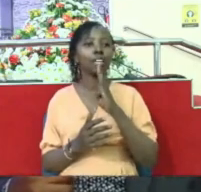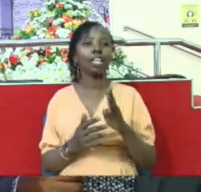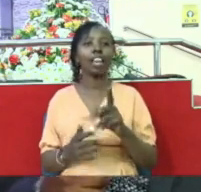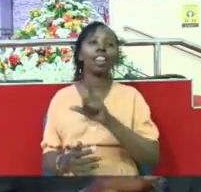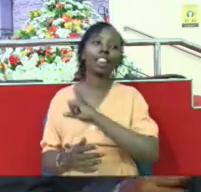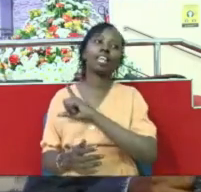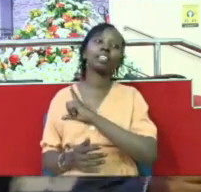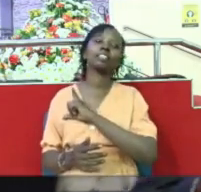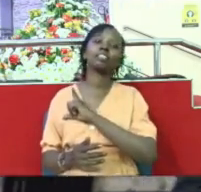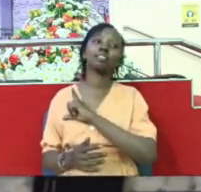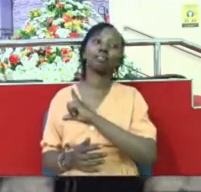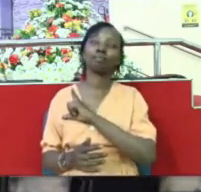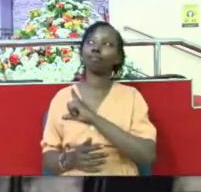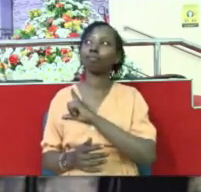Tikogota. Wacha uvivu.